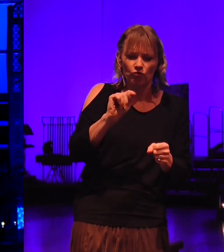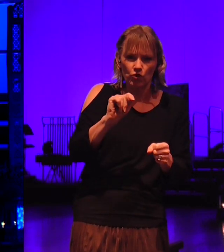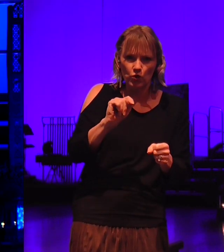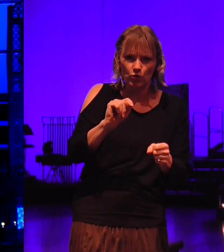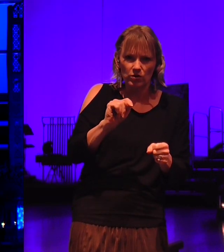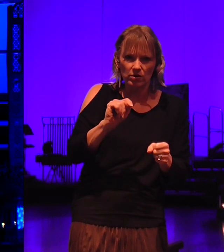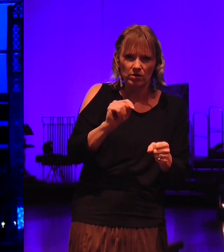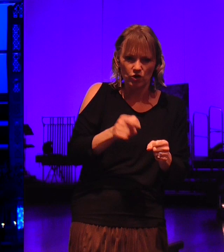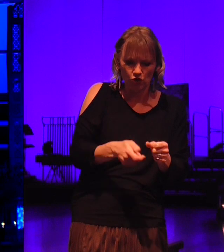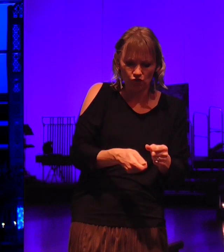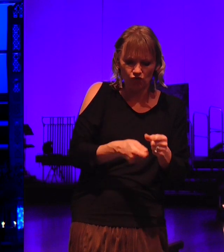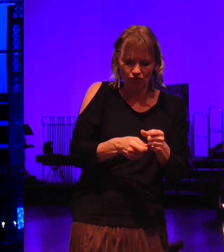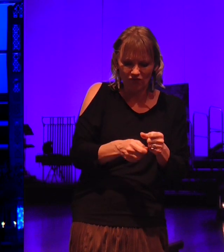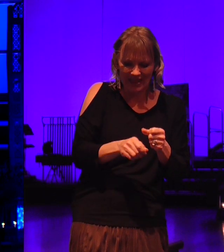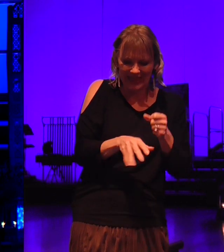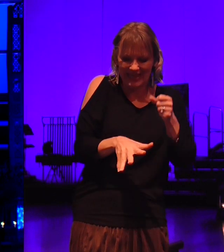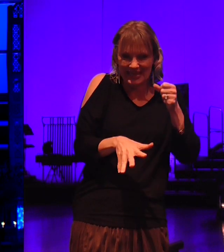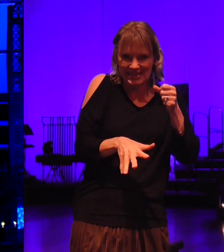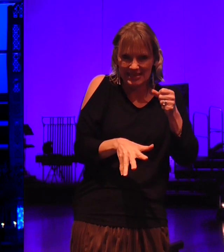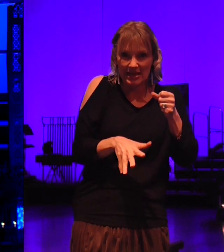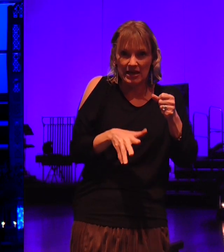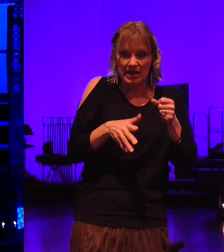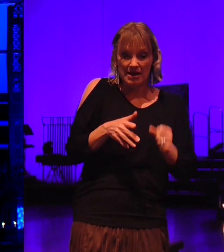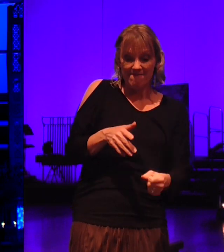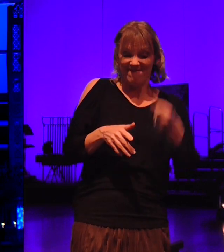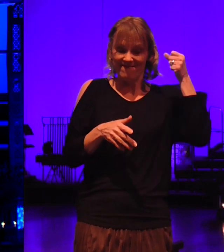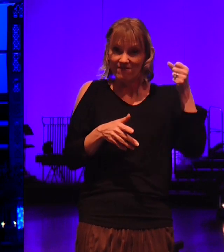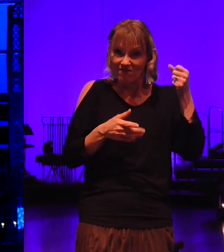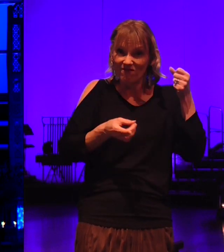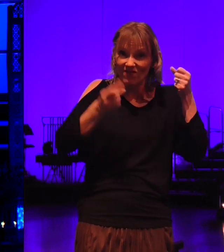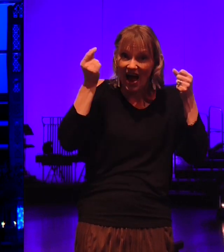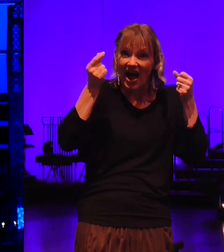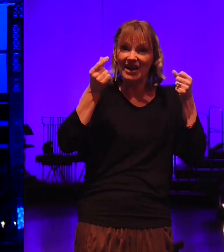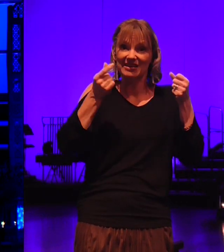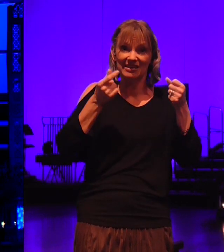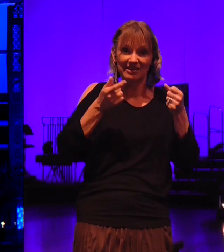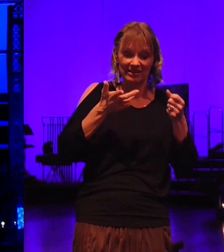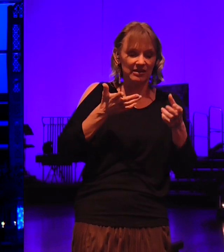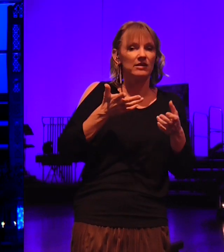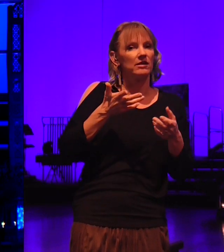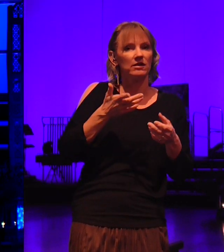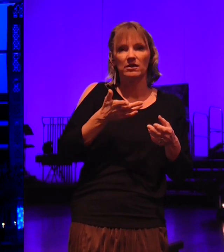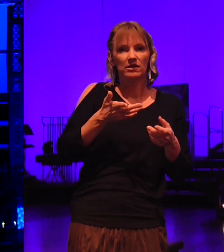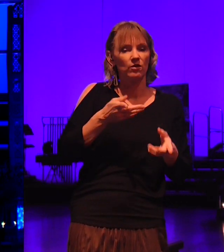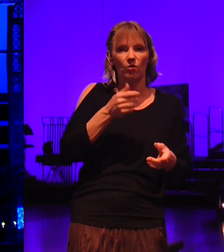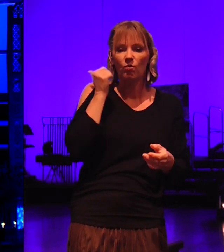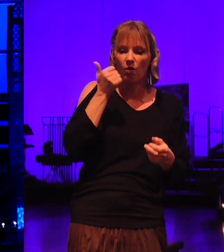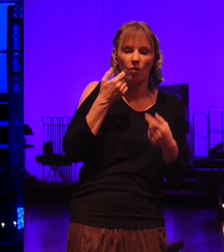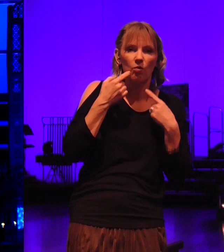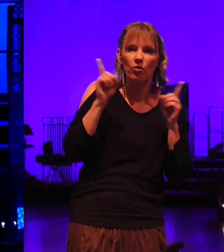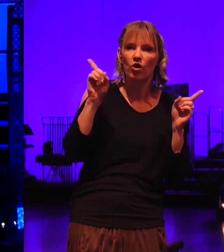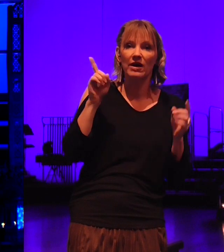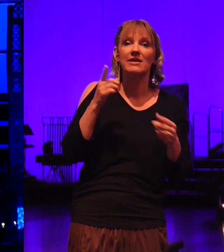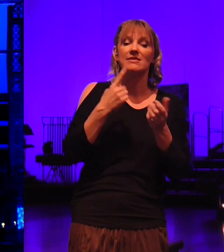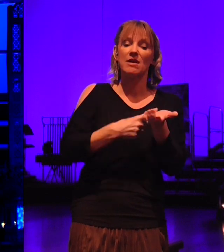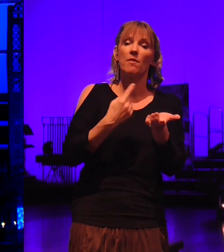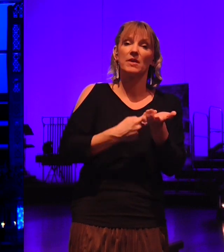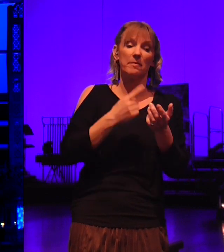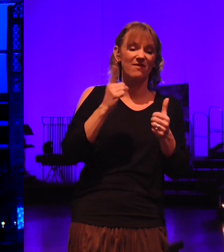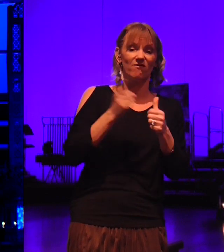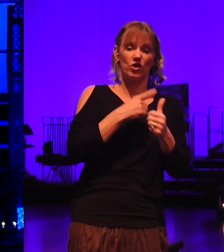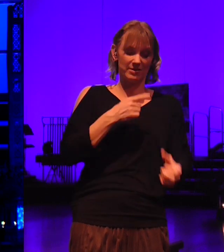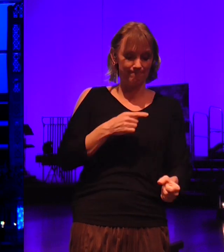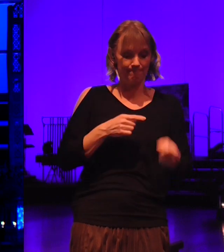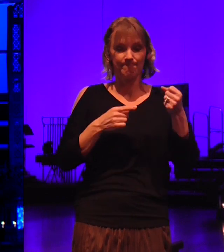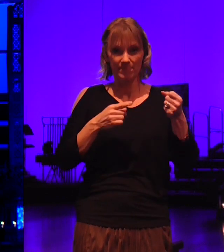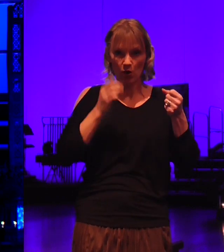Haste and carelessness will only aggravate the situation. Sometimes you can get the root on the first tug. Other